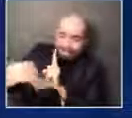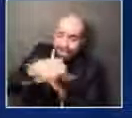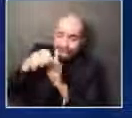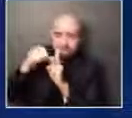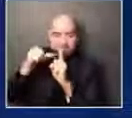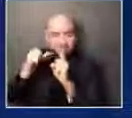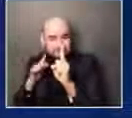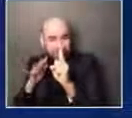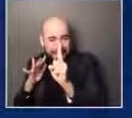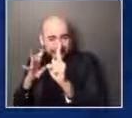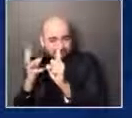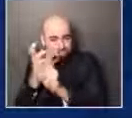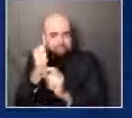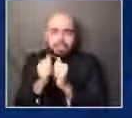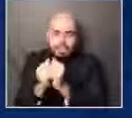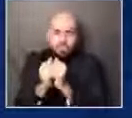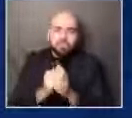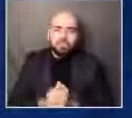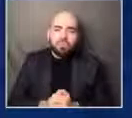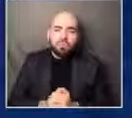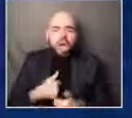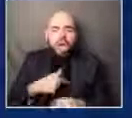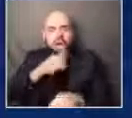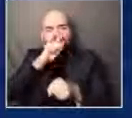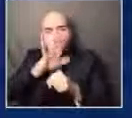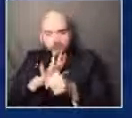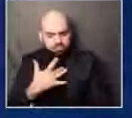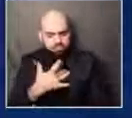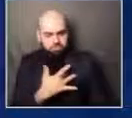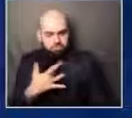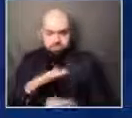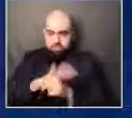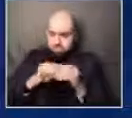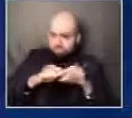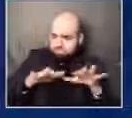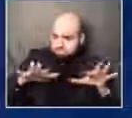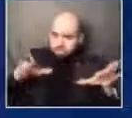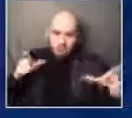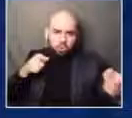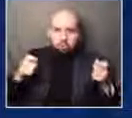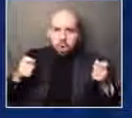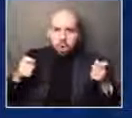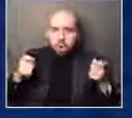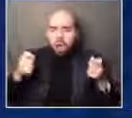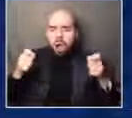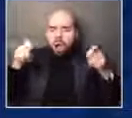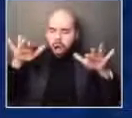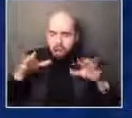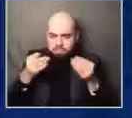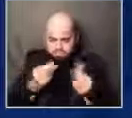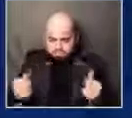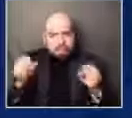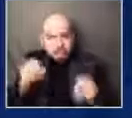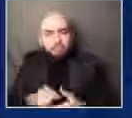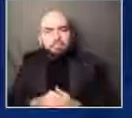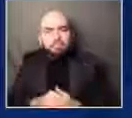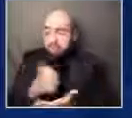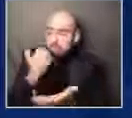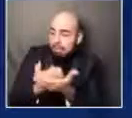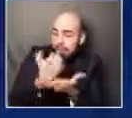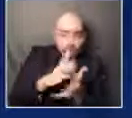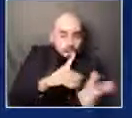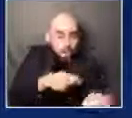virus under control, I promise you. We can rebuild our economy back better than it was before. We can address